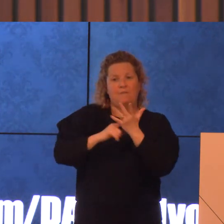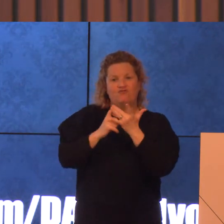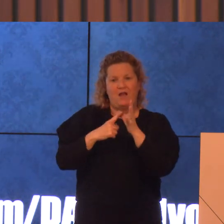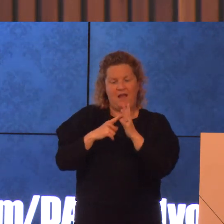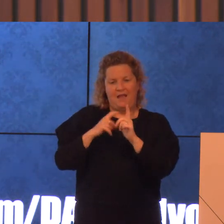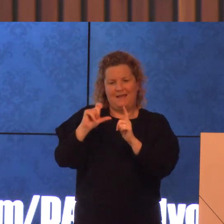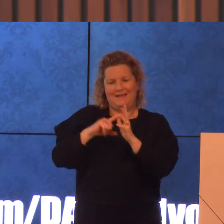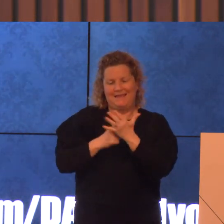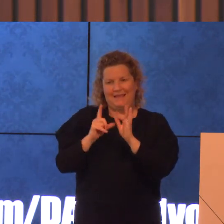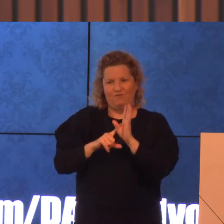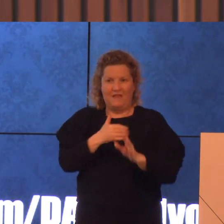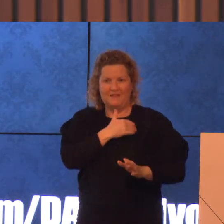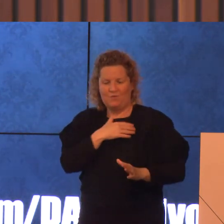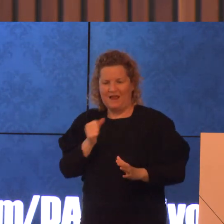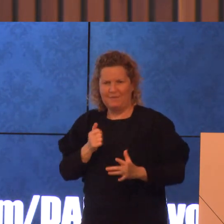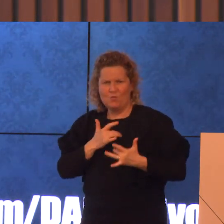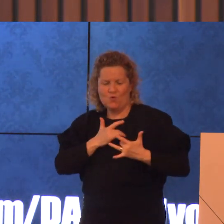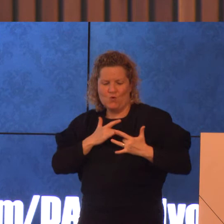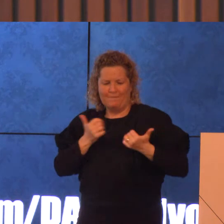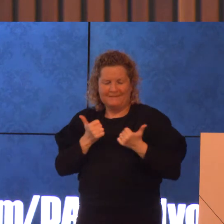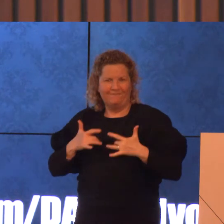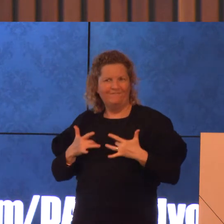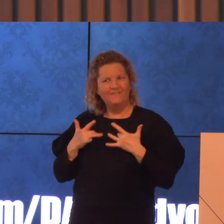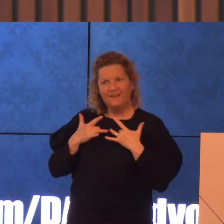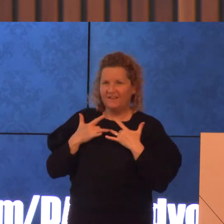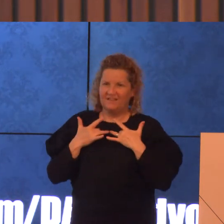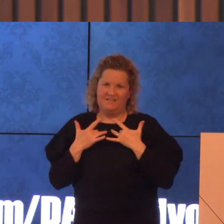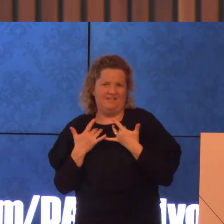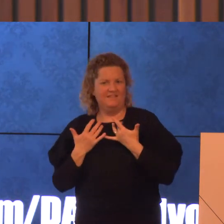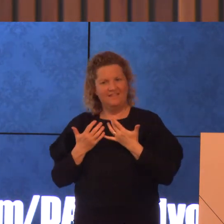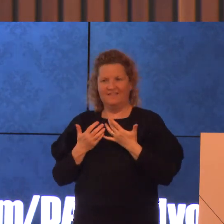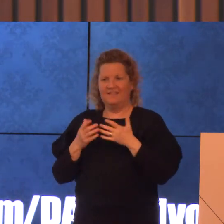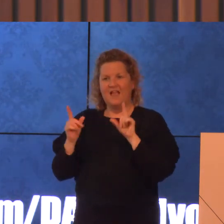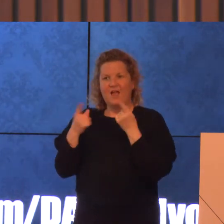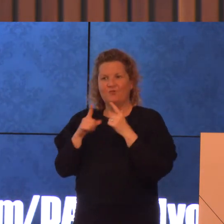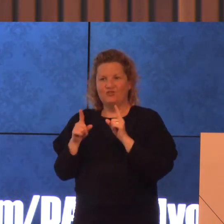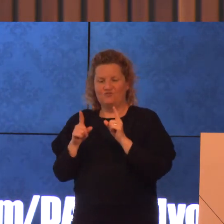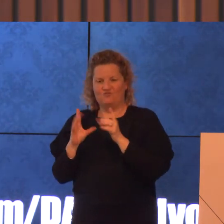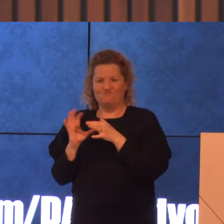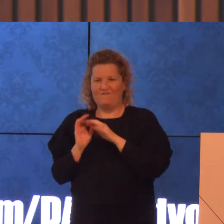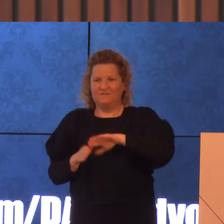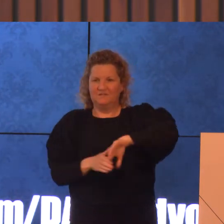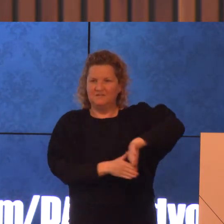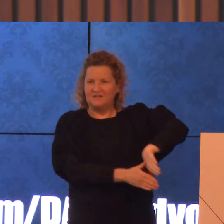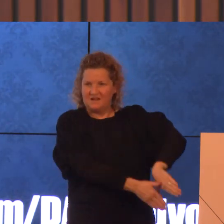this morning has got me feeling many emotions. Musical references aside,